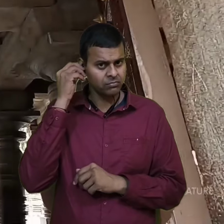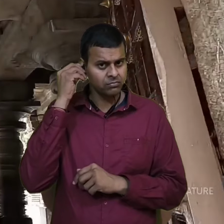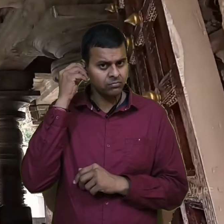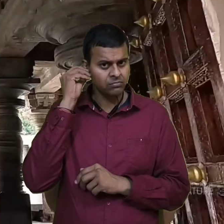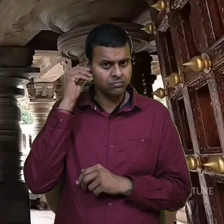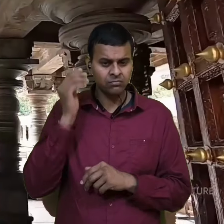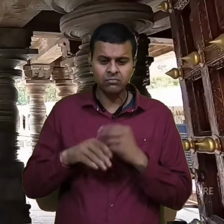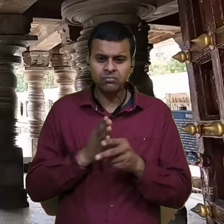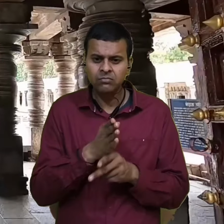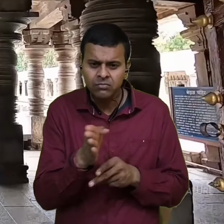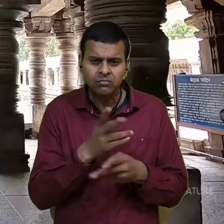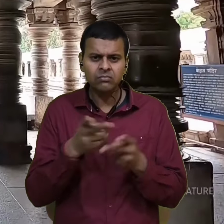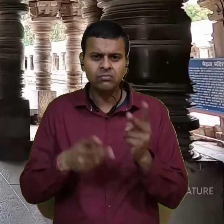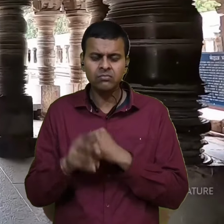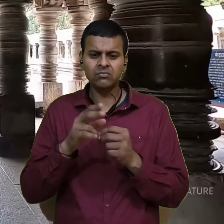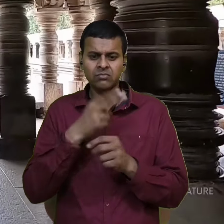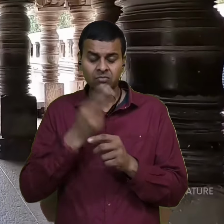prakara compound wall,